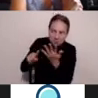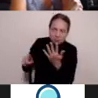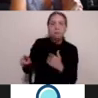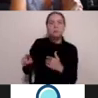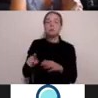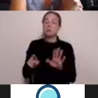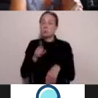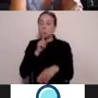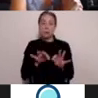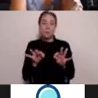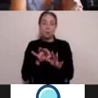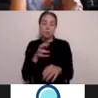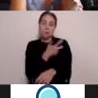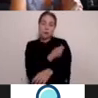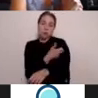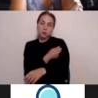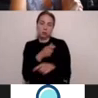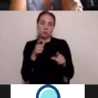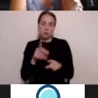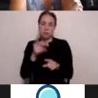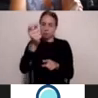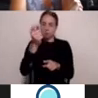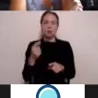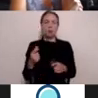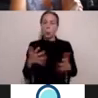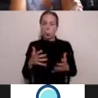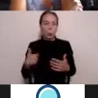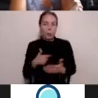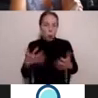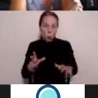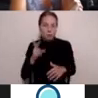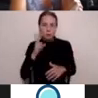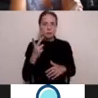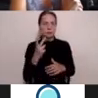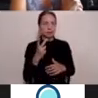No one wants to see an outbreak of something we can immunize for.